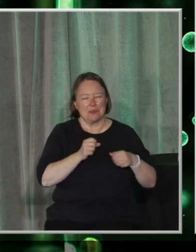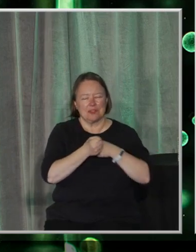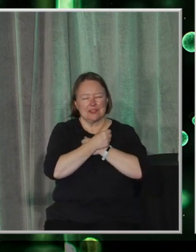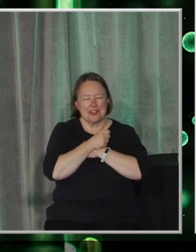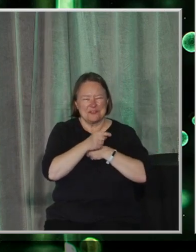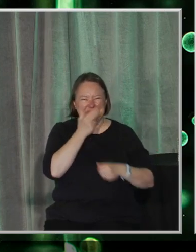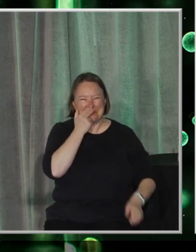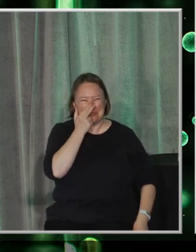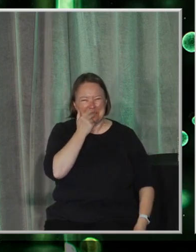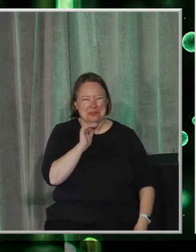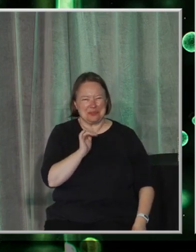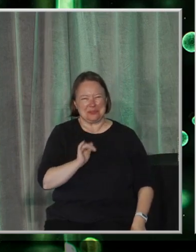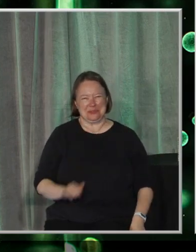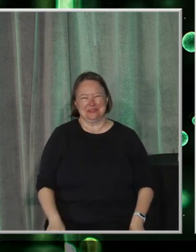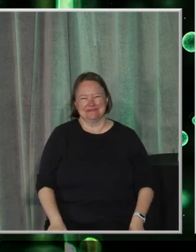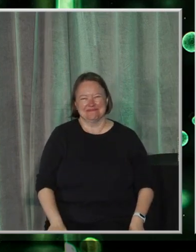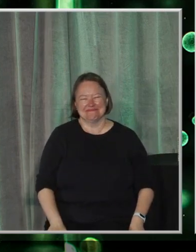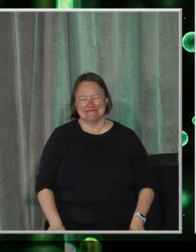sense of humor as well.